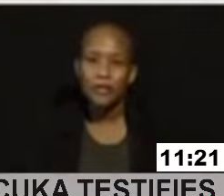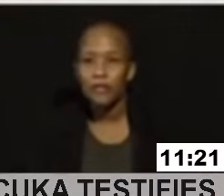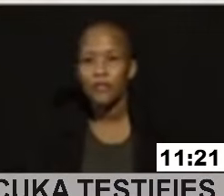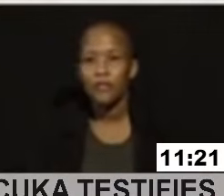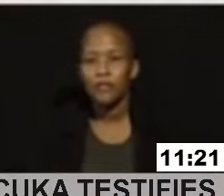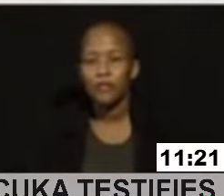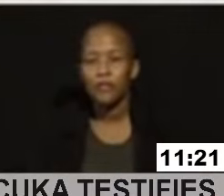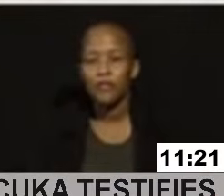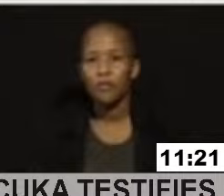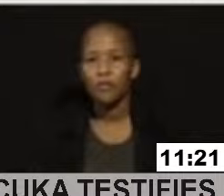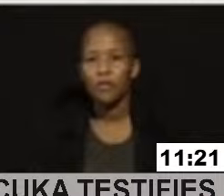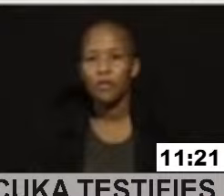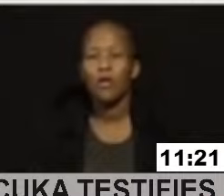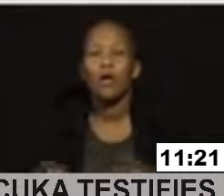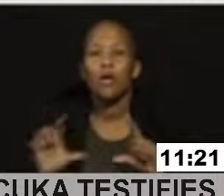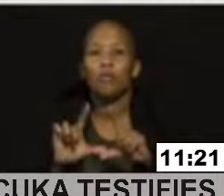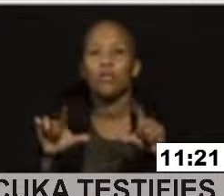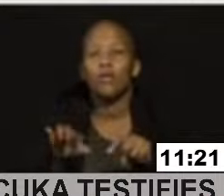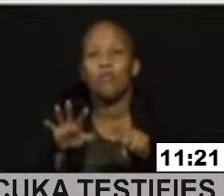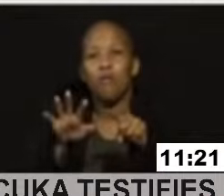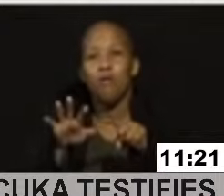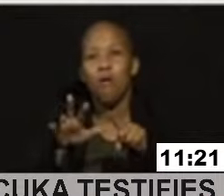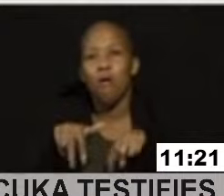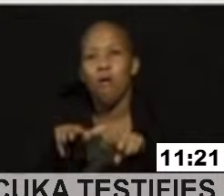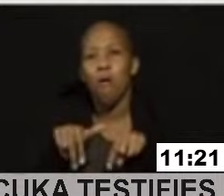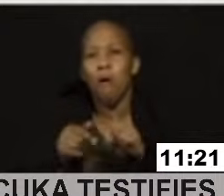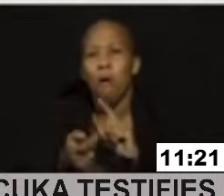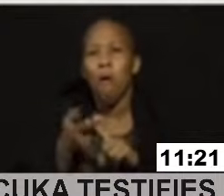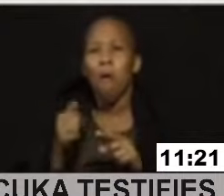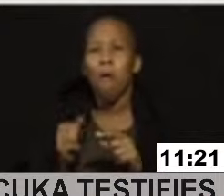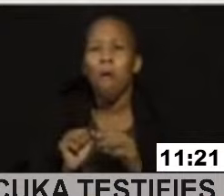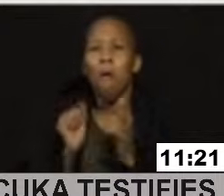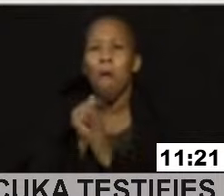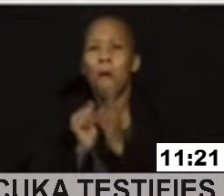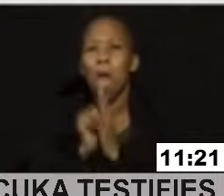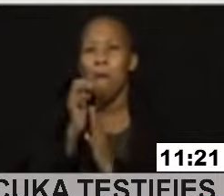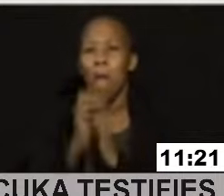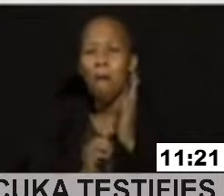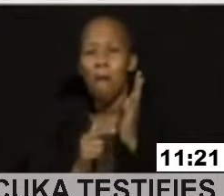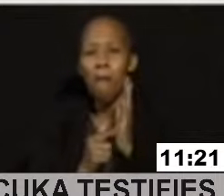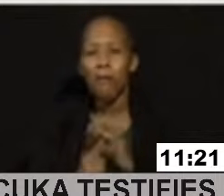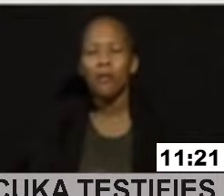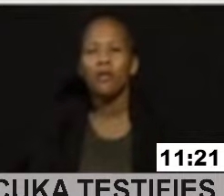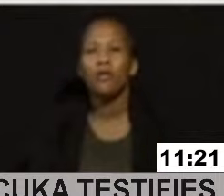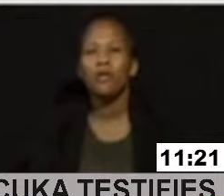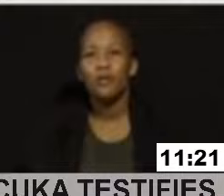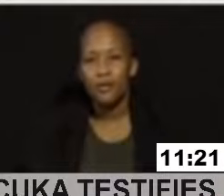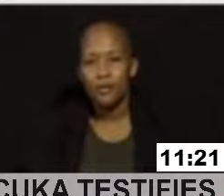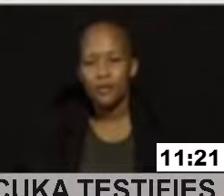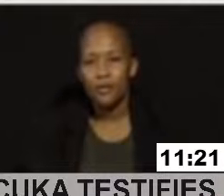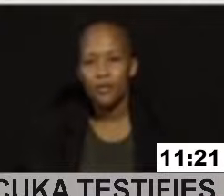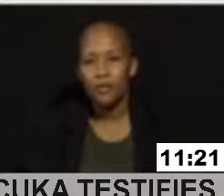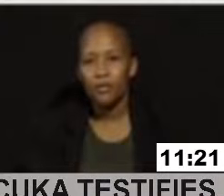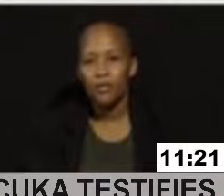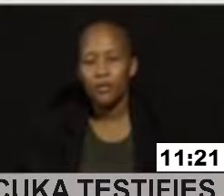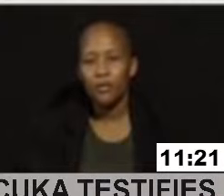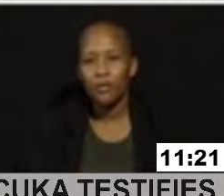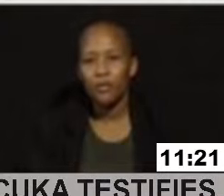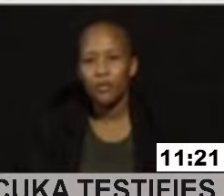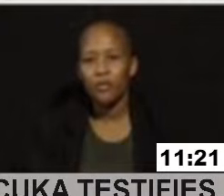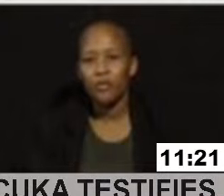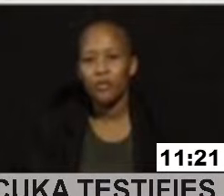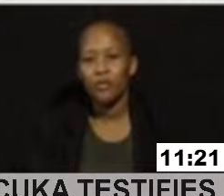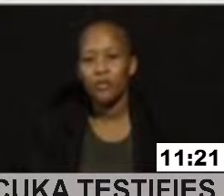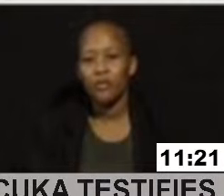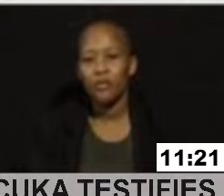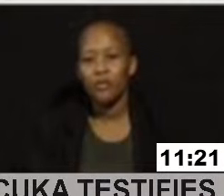pick up at paragraph 18 of your statement, and if you can just elaborate on that? Basically, you deal with the position you found